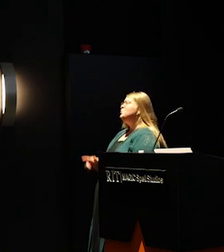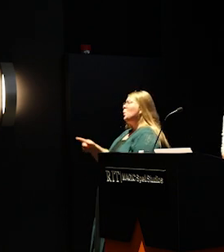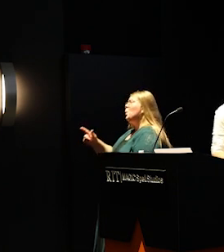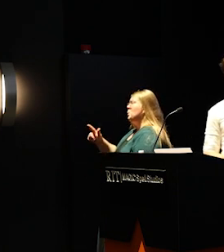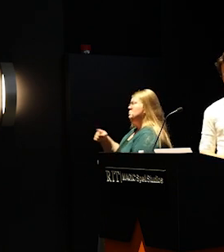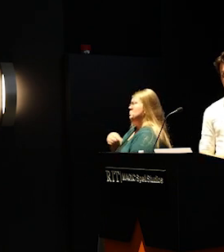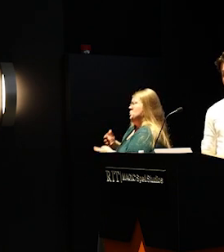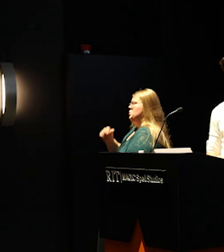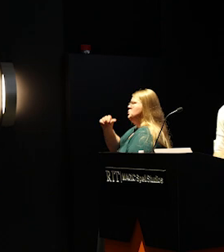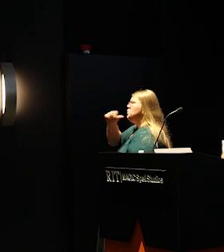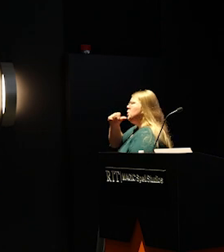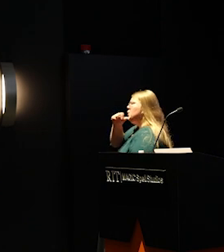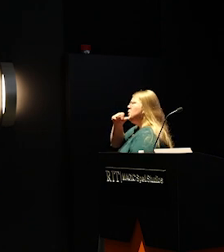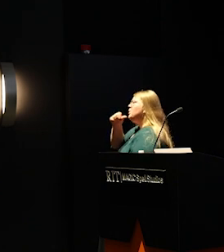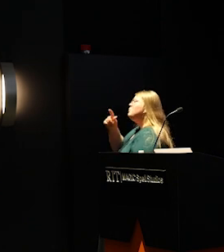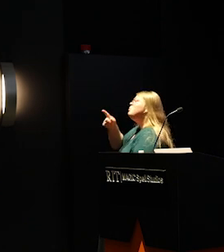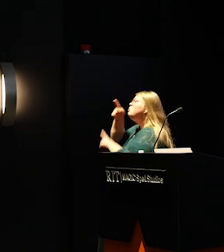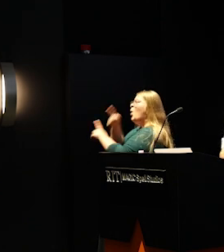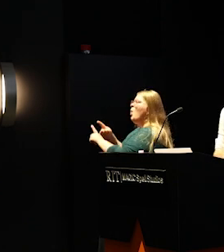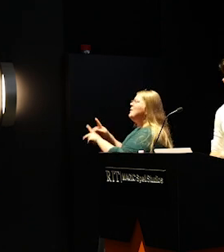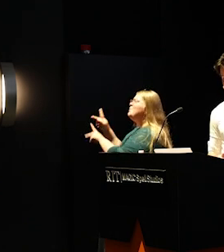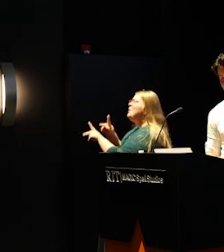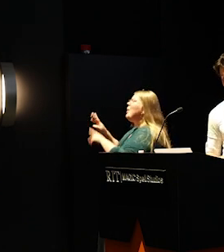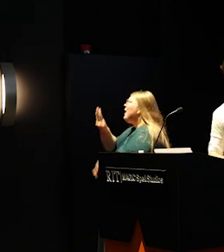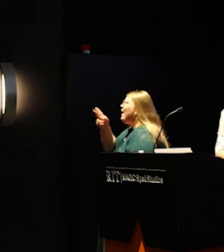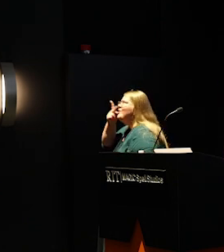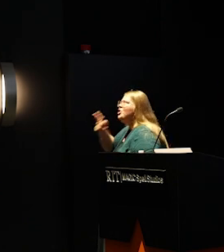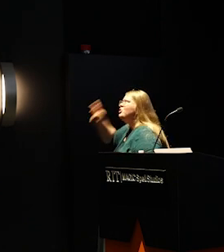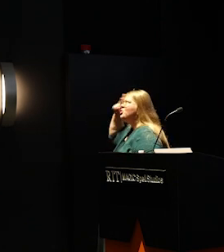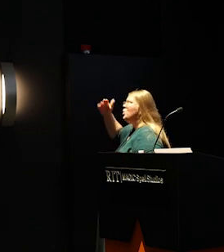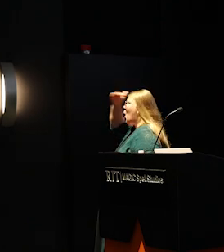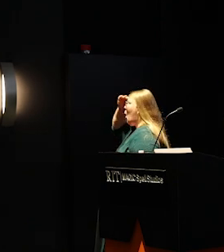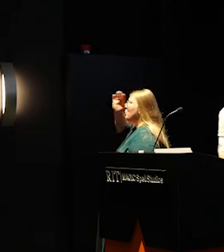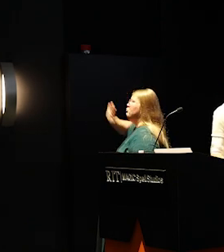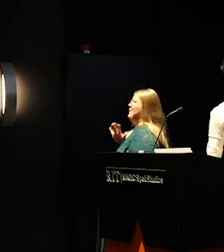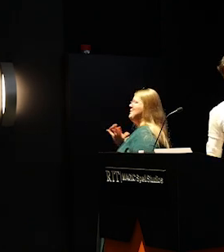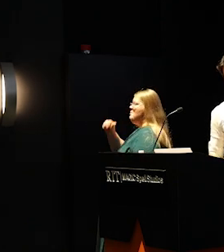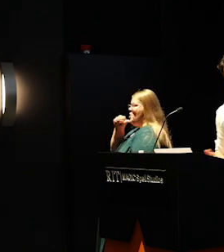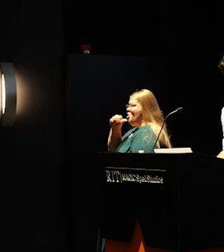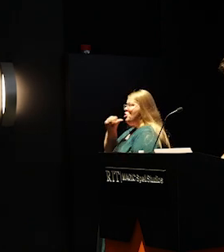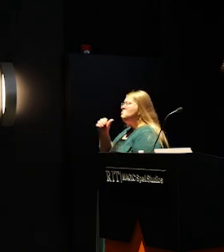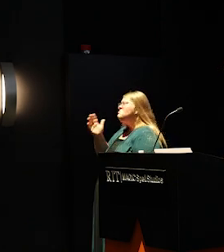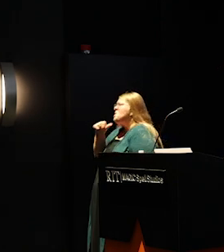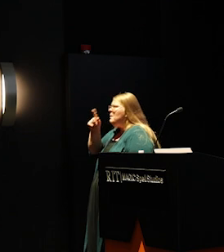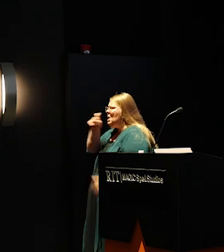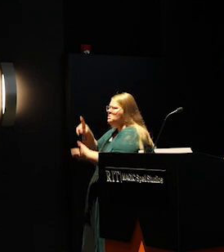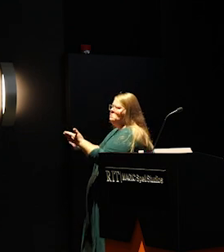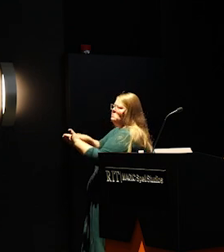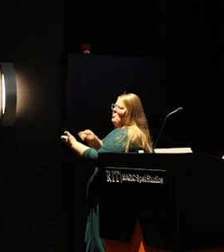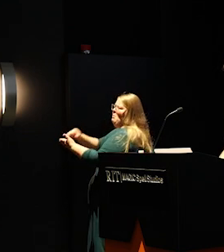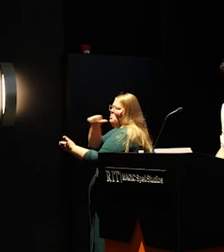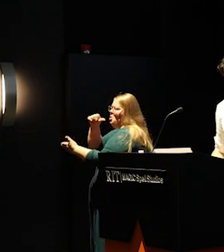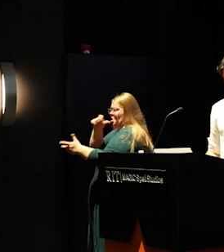immediately never think about the other bar. Like never realize another bar was there. And it's not because it was bad or poorly done. It was there for a